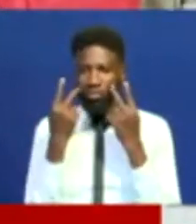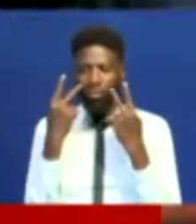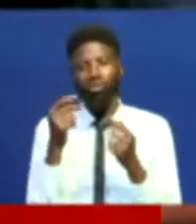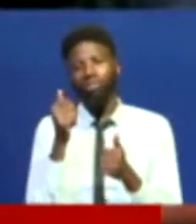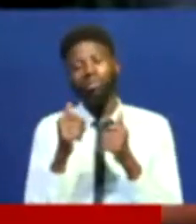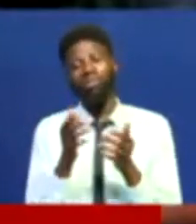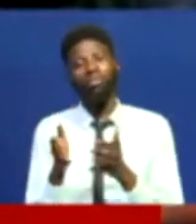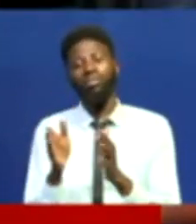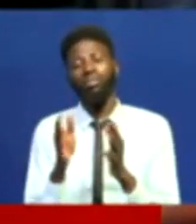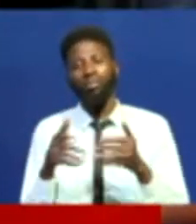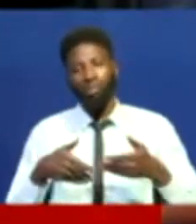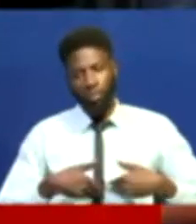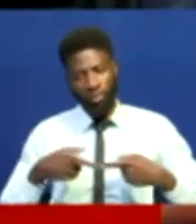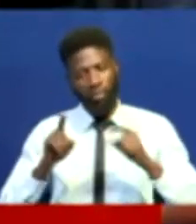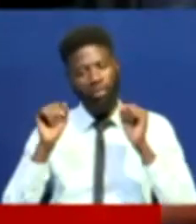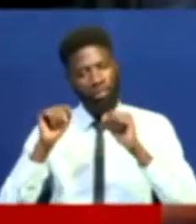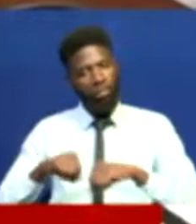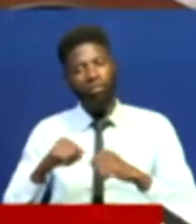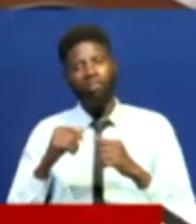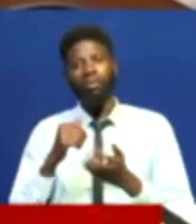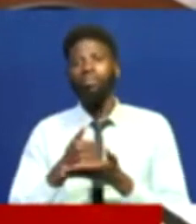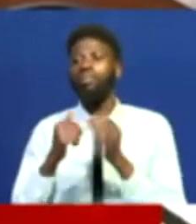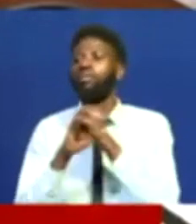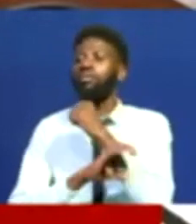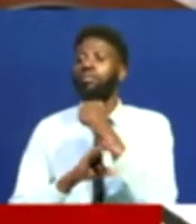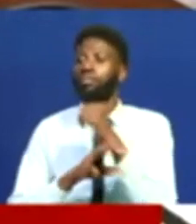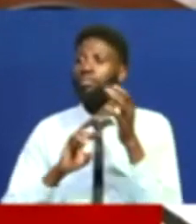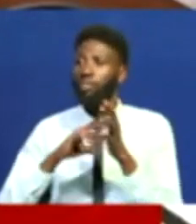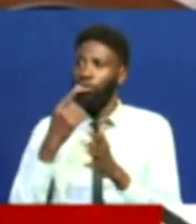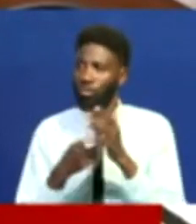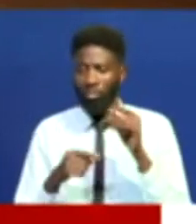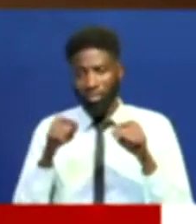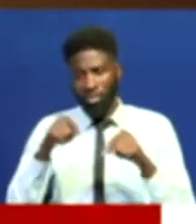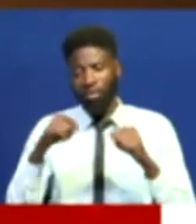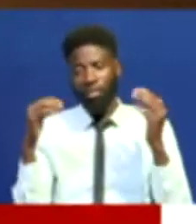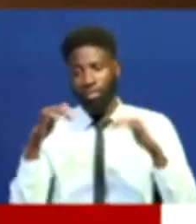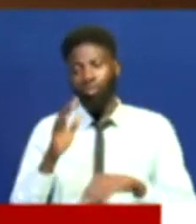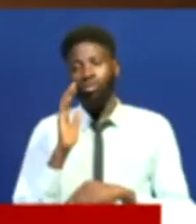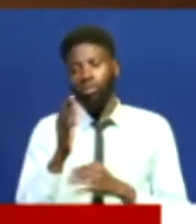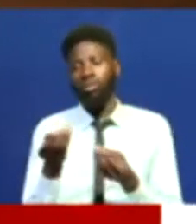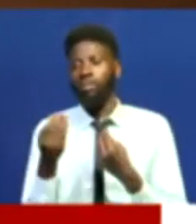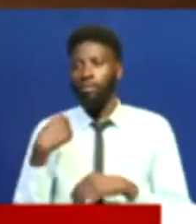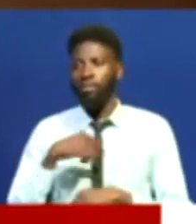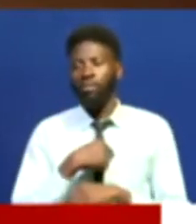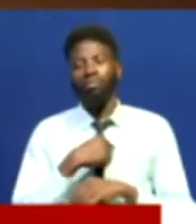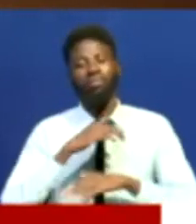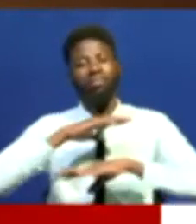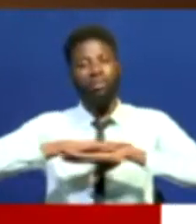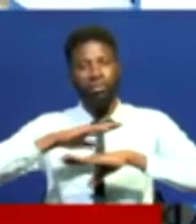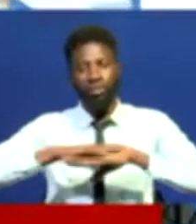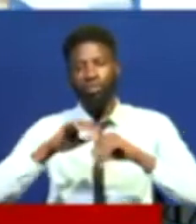that these young people can be able to deliver for the country. And therefore, this summit is also going to provide for us a platform to